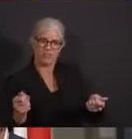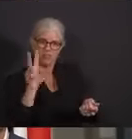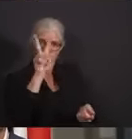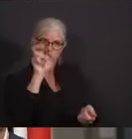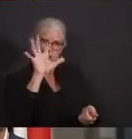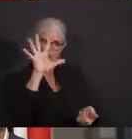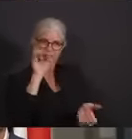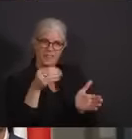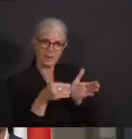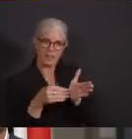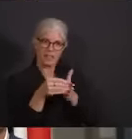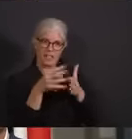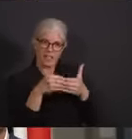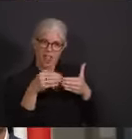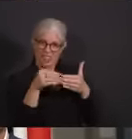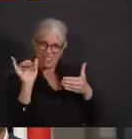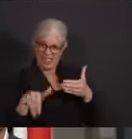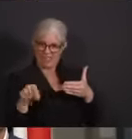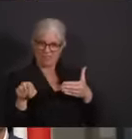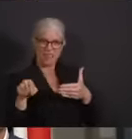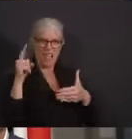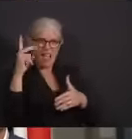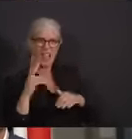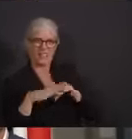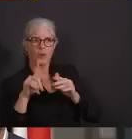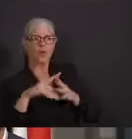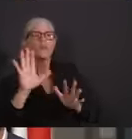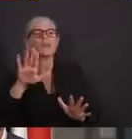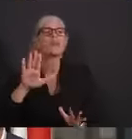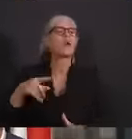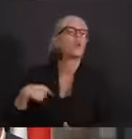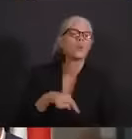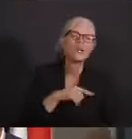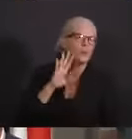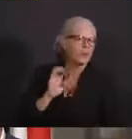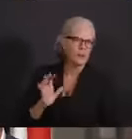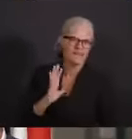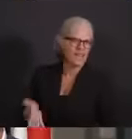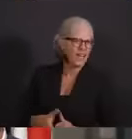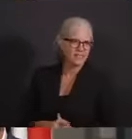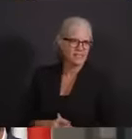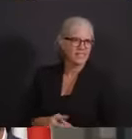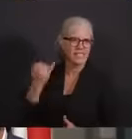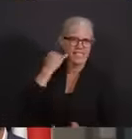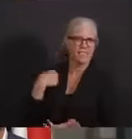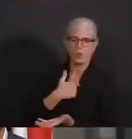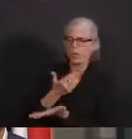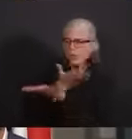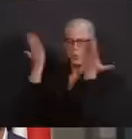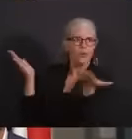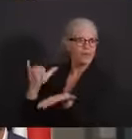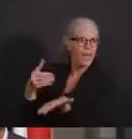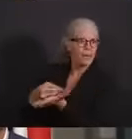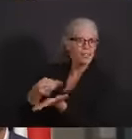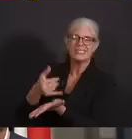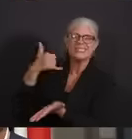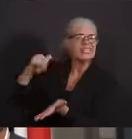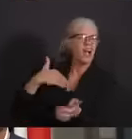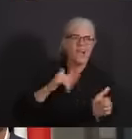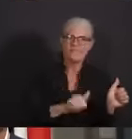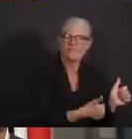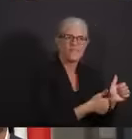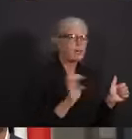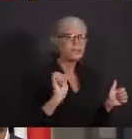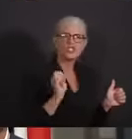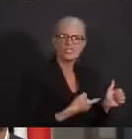what you got. I mean, you guys. Well, yeah, we'll be fine. Yeah, I mean, if we exhaust that, under emergency, I still can do, and we'll do